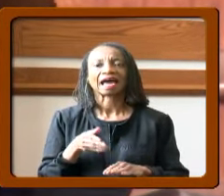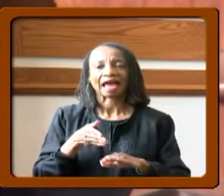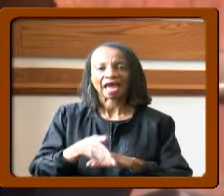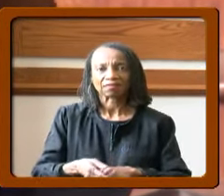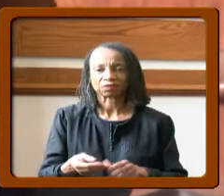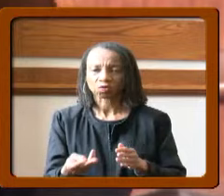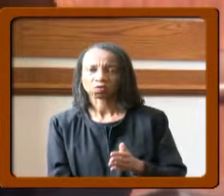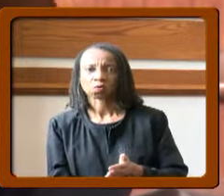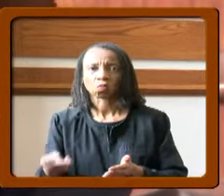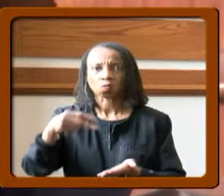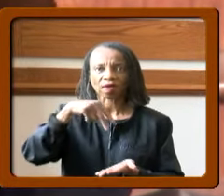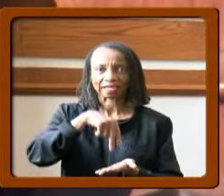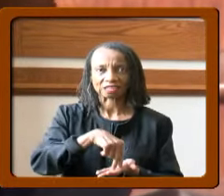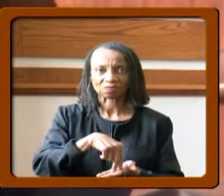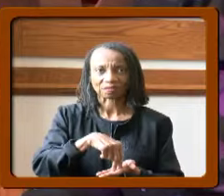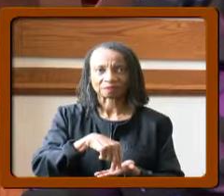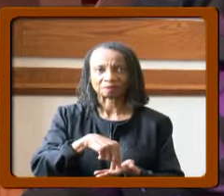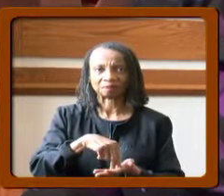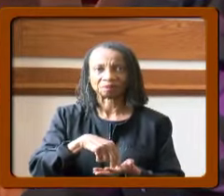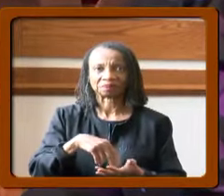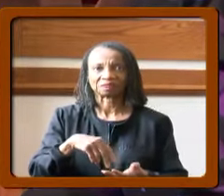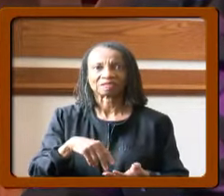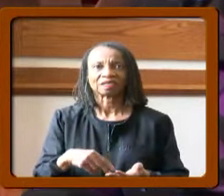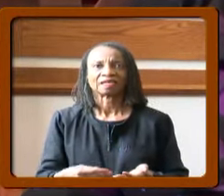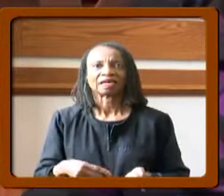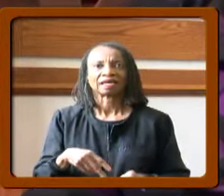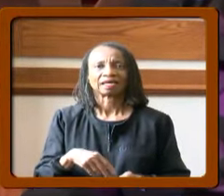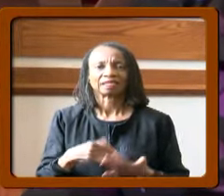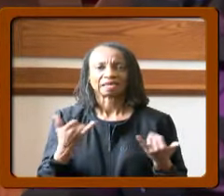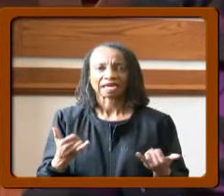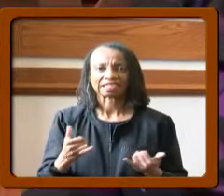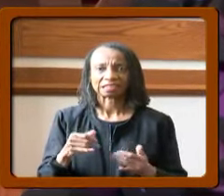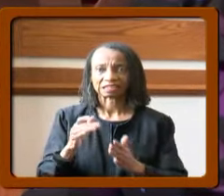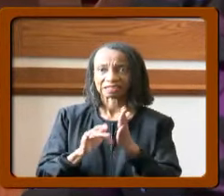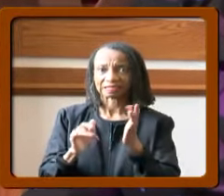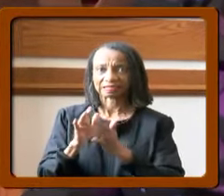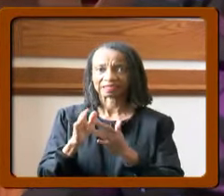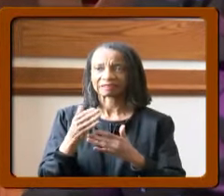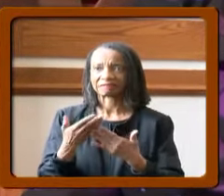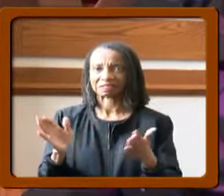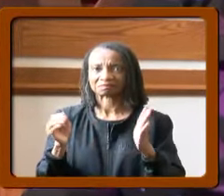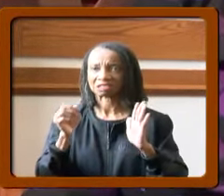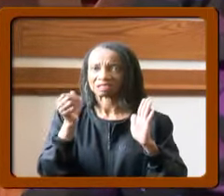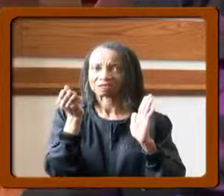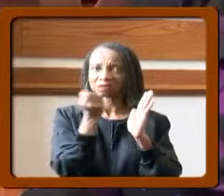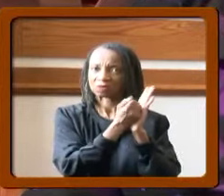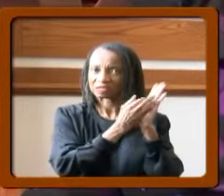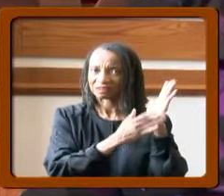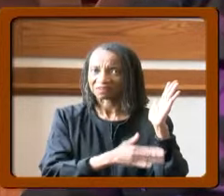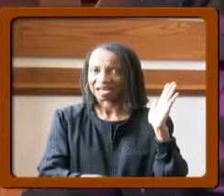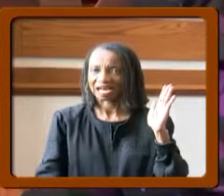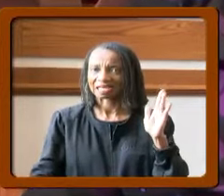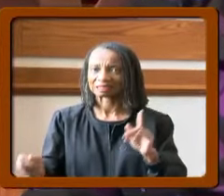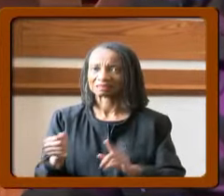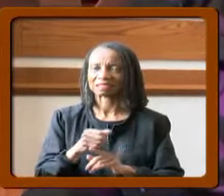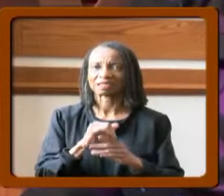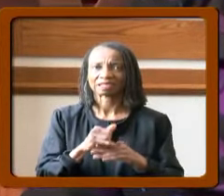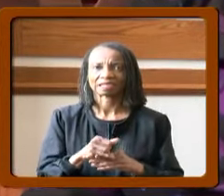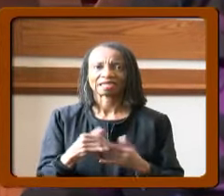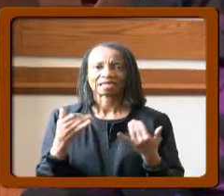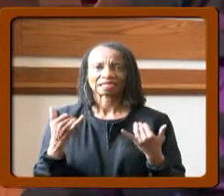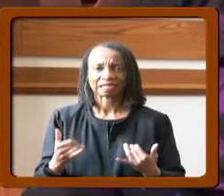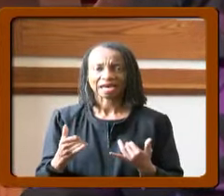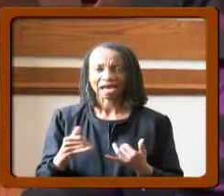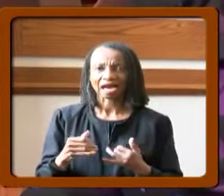Jesus had been crucified at Calvary and betrayed by Judas and denied by